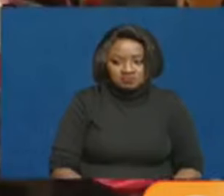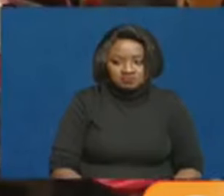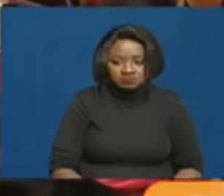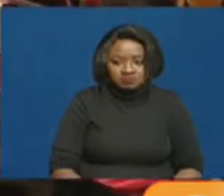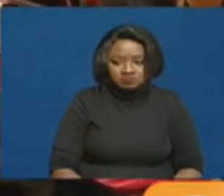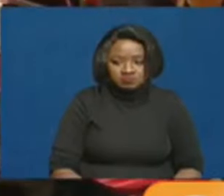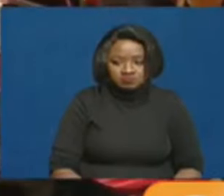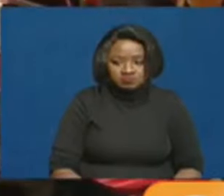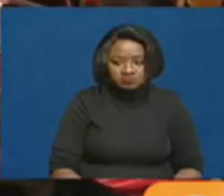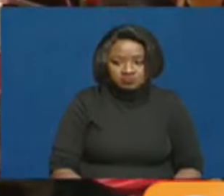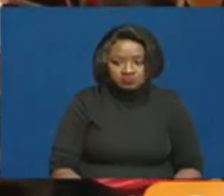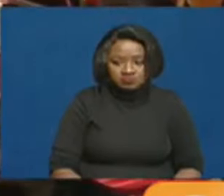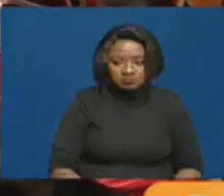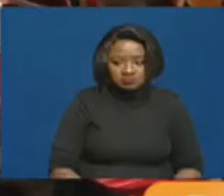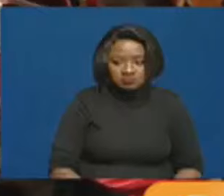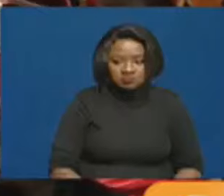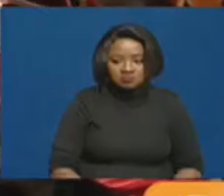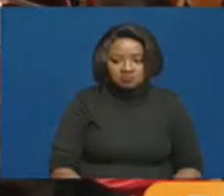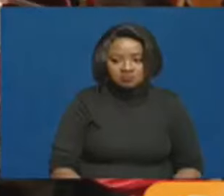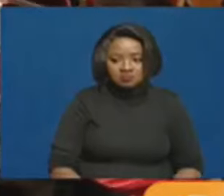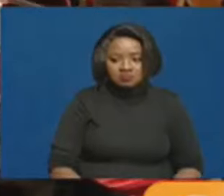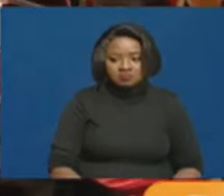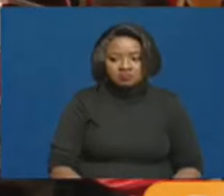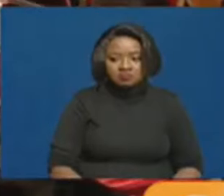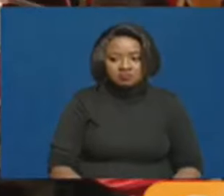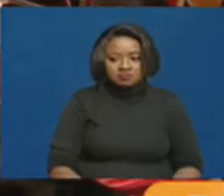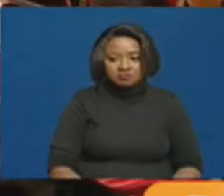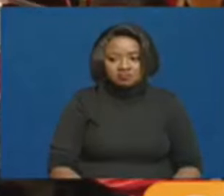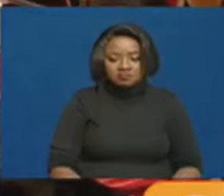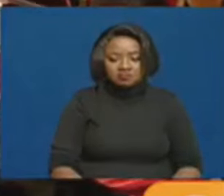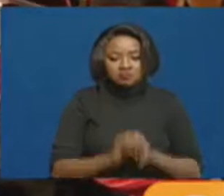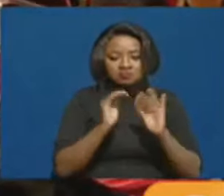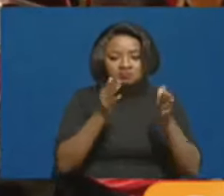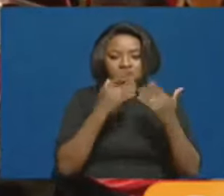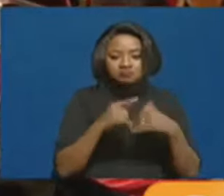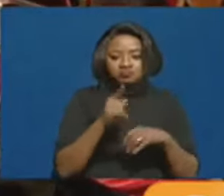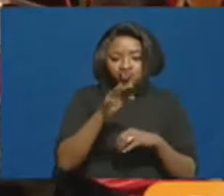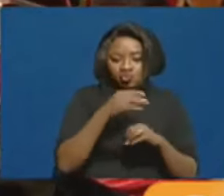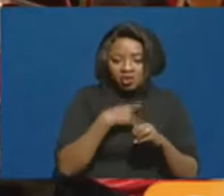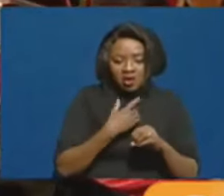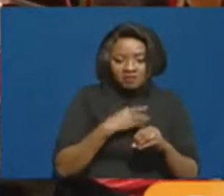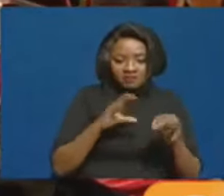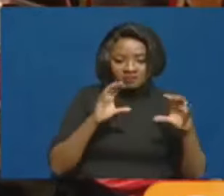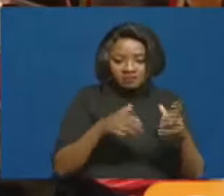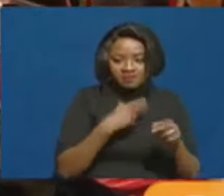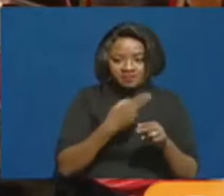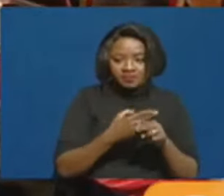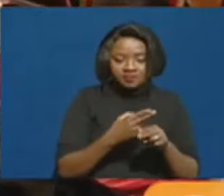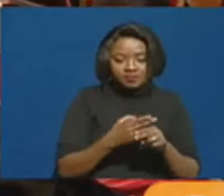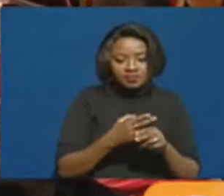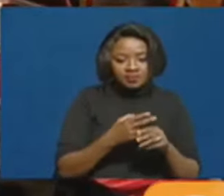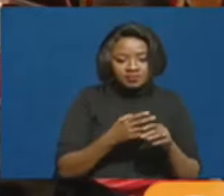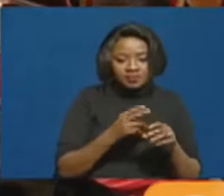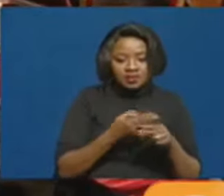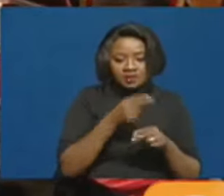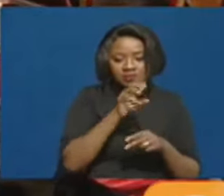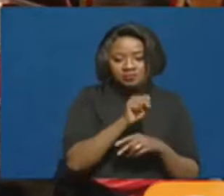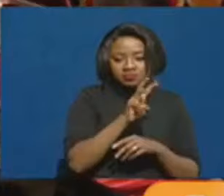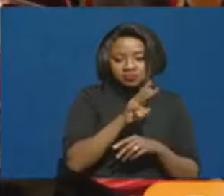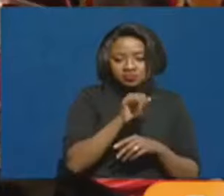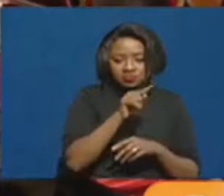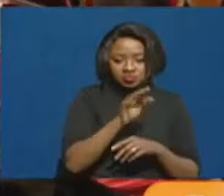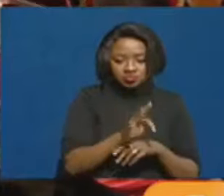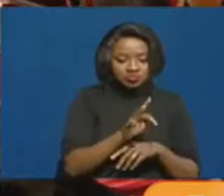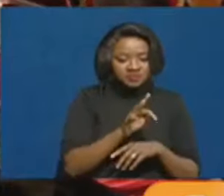a program called SWIFT, that is Sustainable Waste Innovation for a Future in Transition. What has been the progress and the impact of